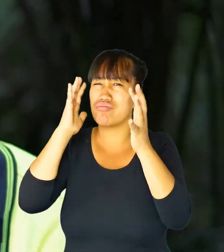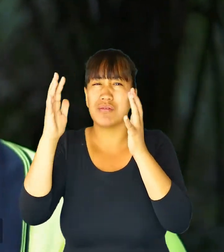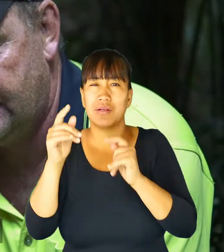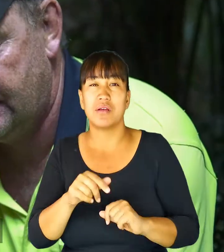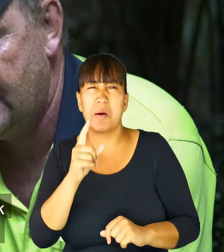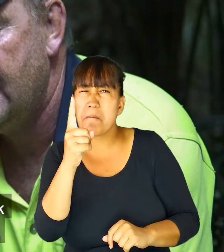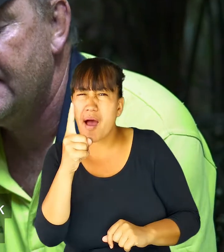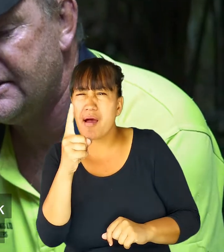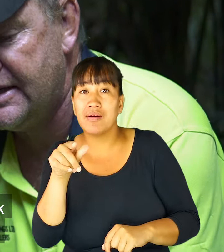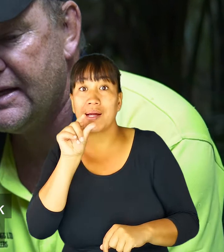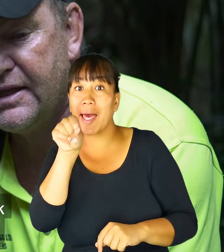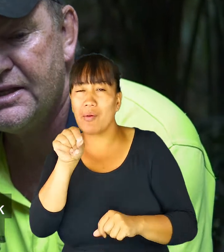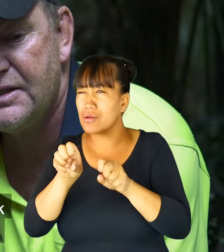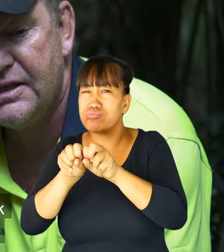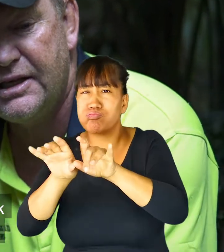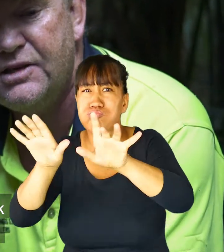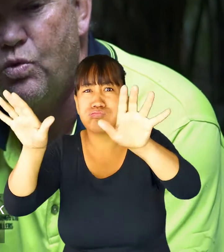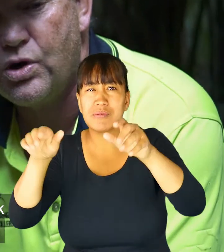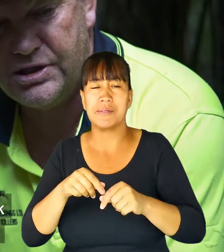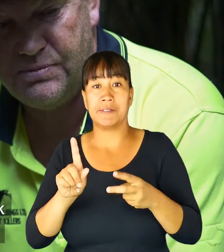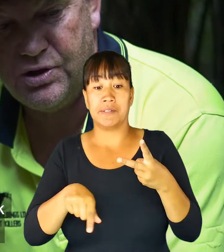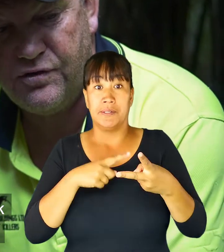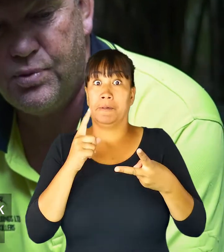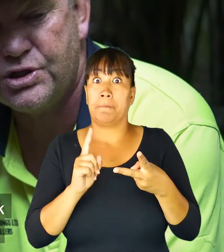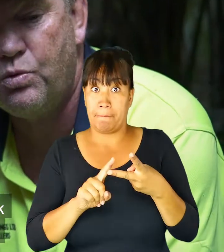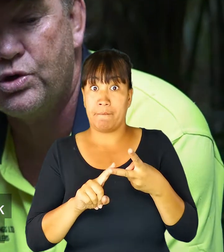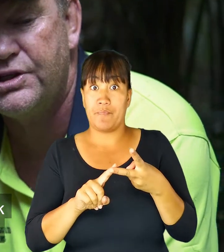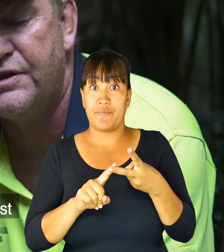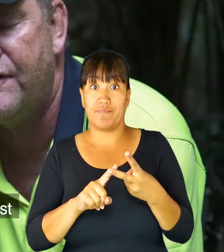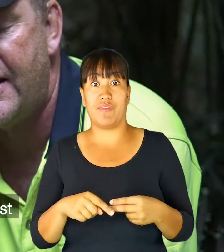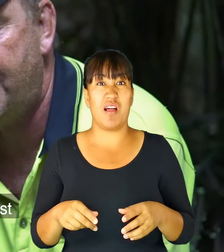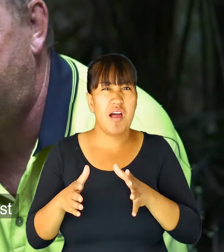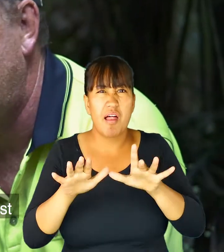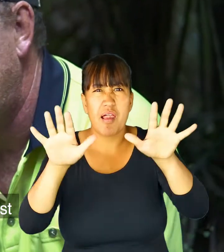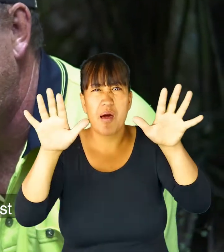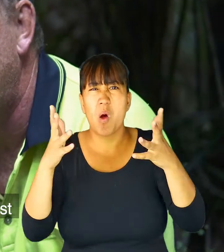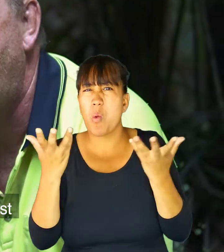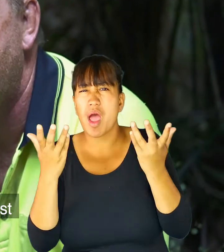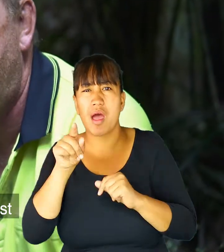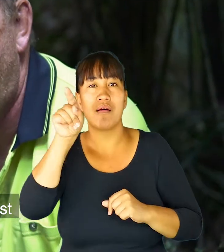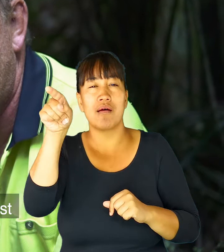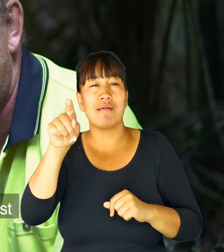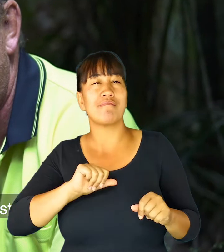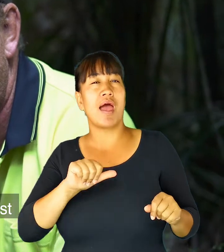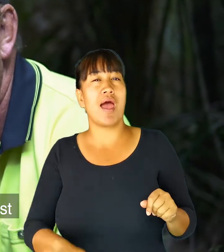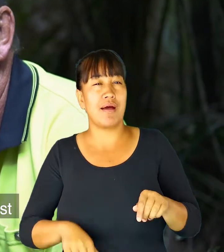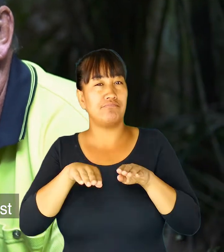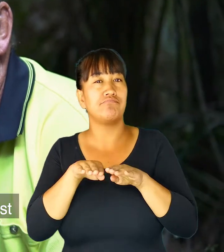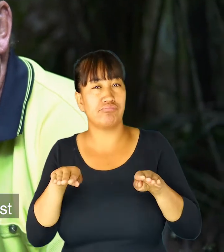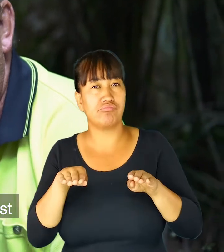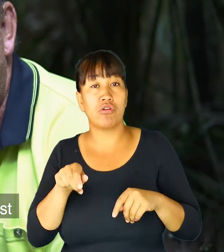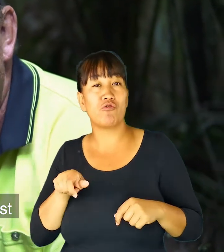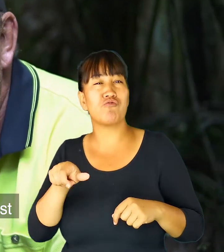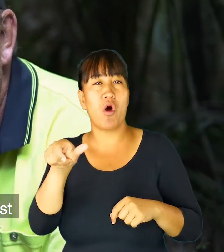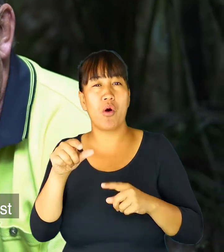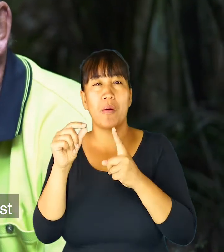from it. The second thing is they didn't walk into the beautiful bush, they walked into the farmland, the pine